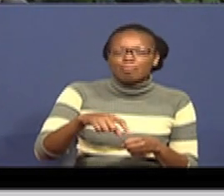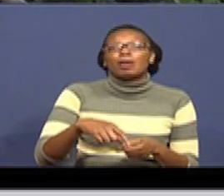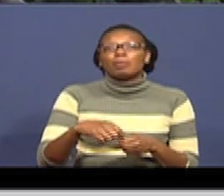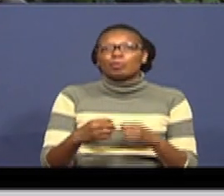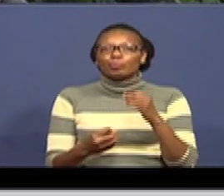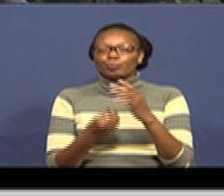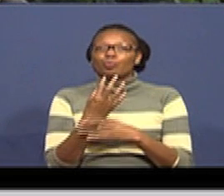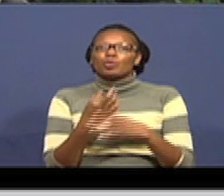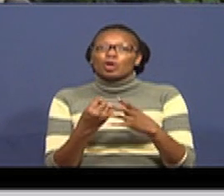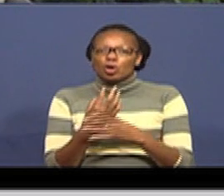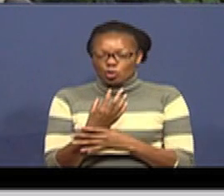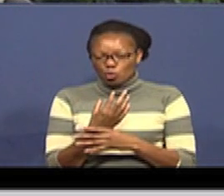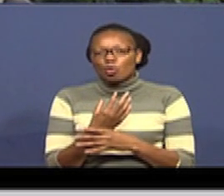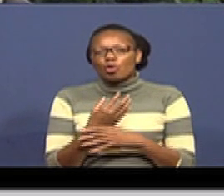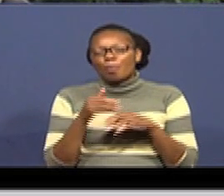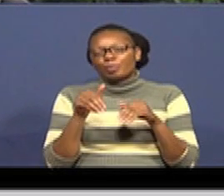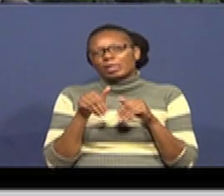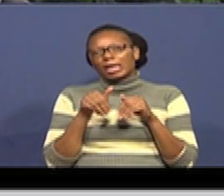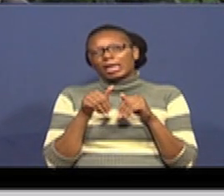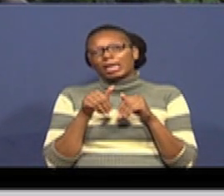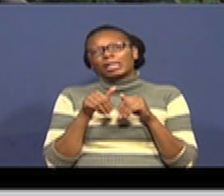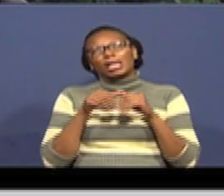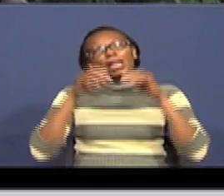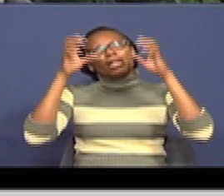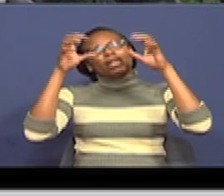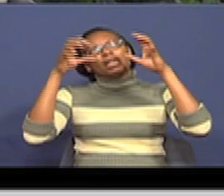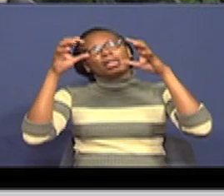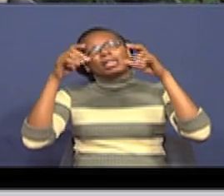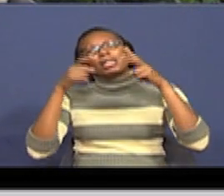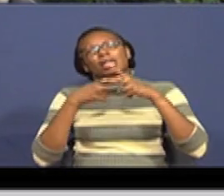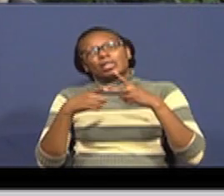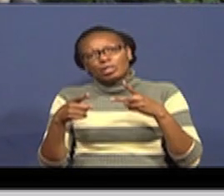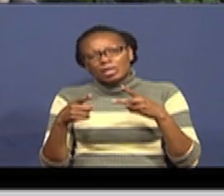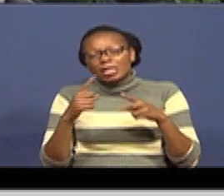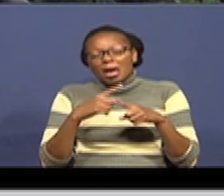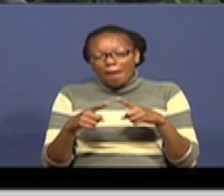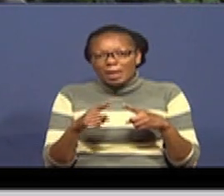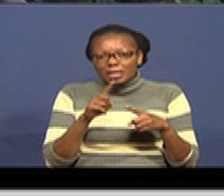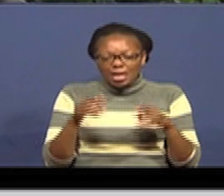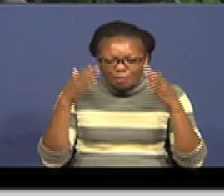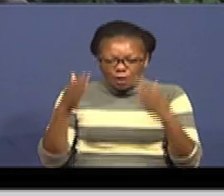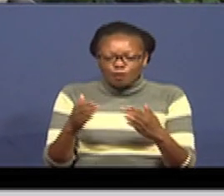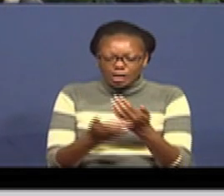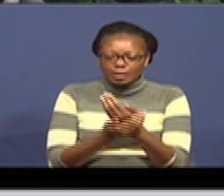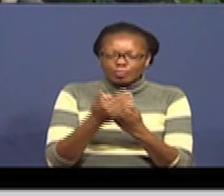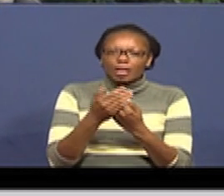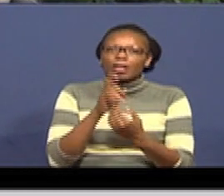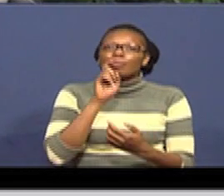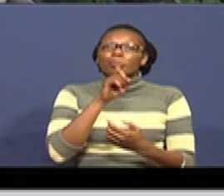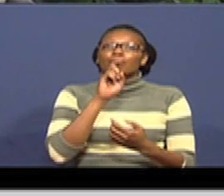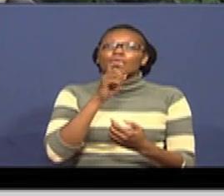some semi-arid area difficult to cultivate some crops. So when